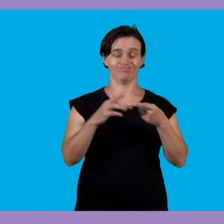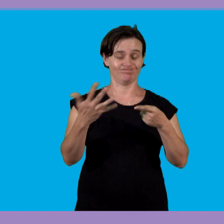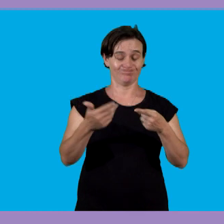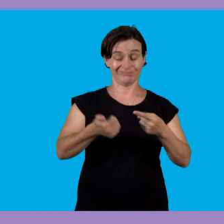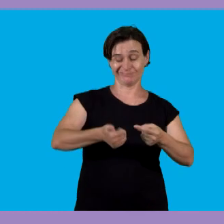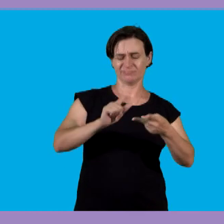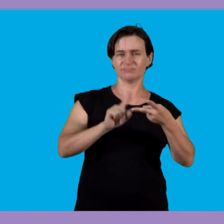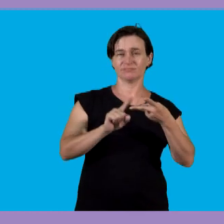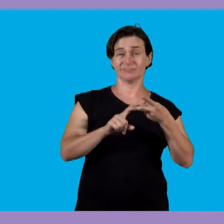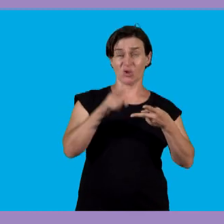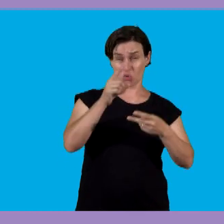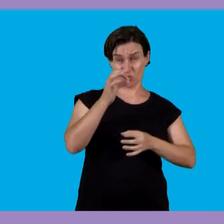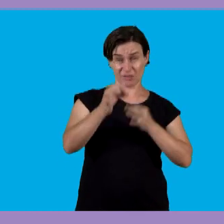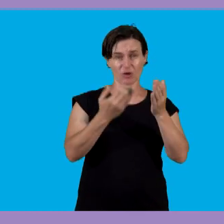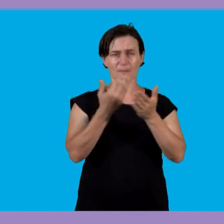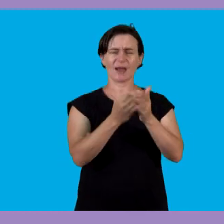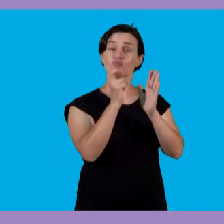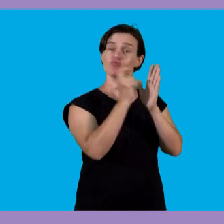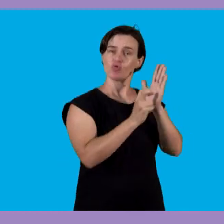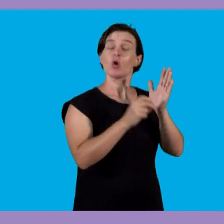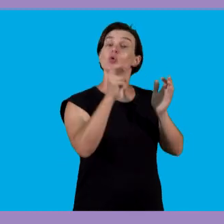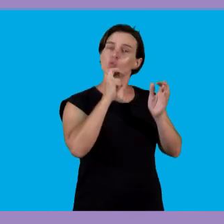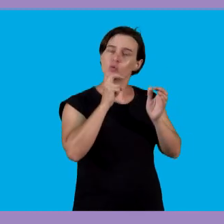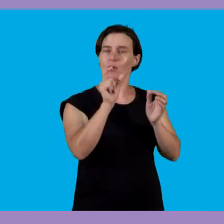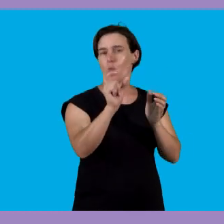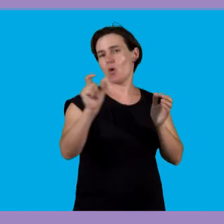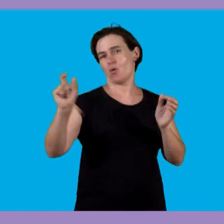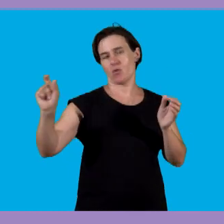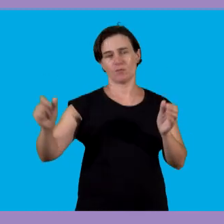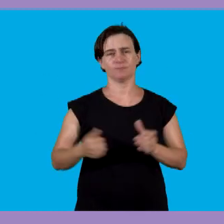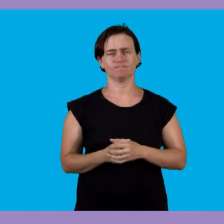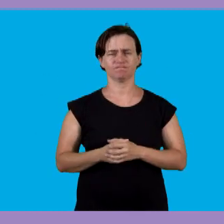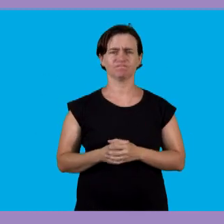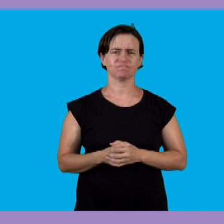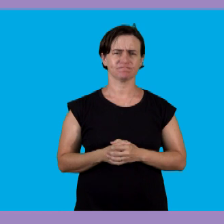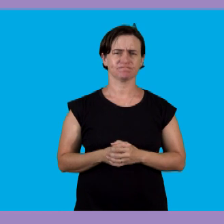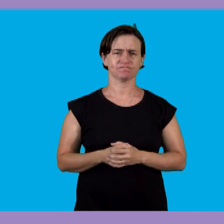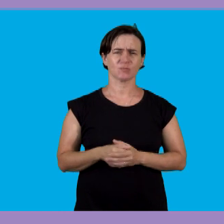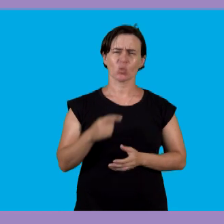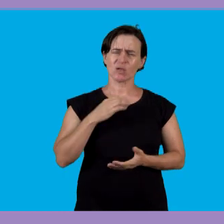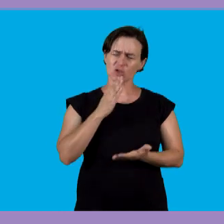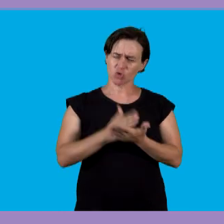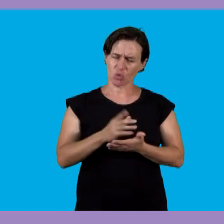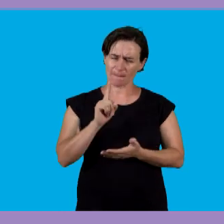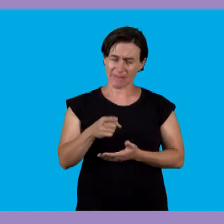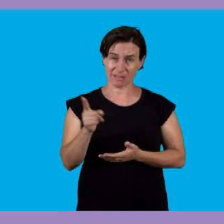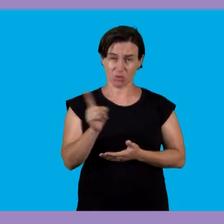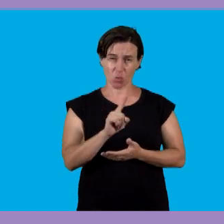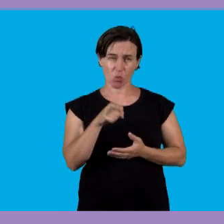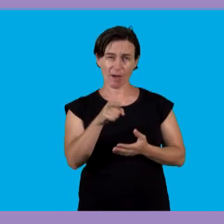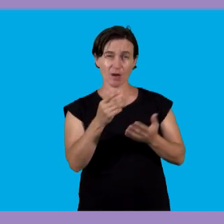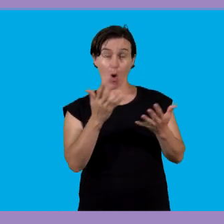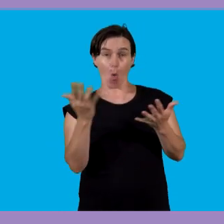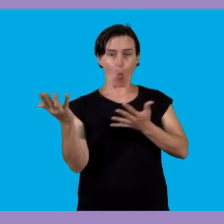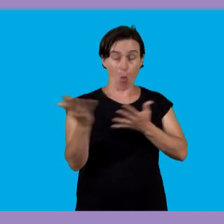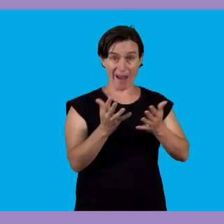Now, can we describe the rule in words? Now, remember the rule, we need to make sure that we include the